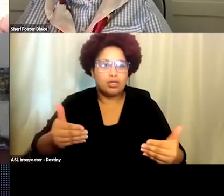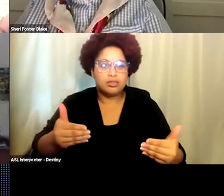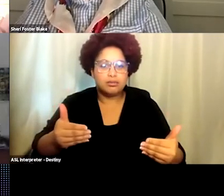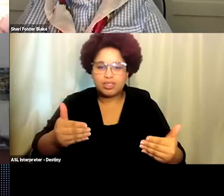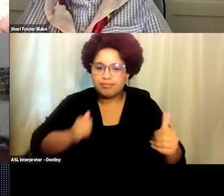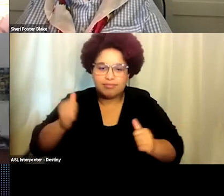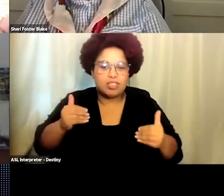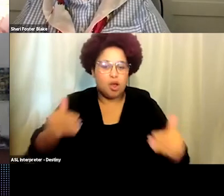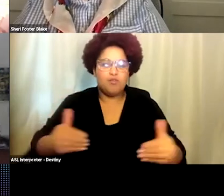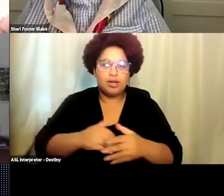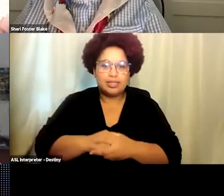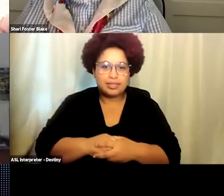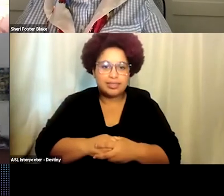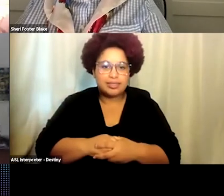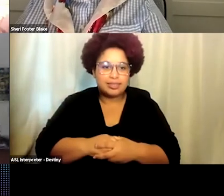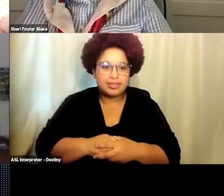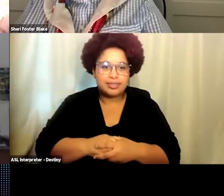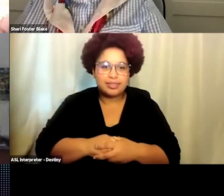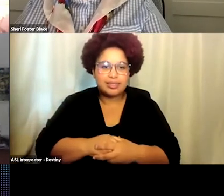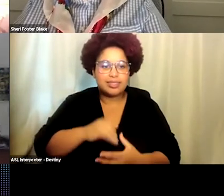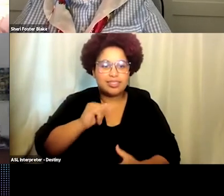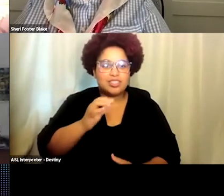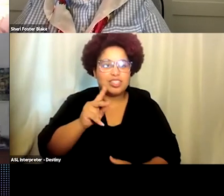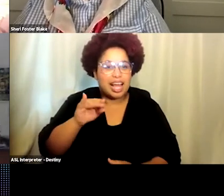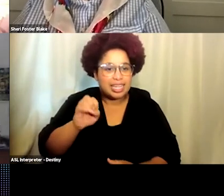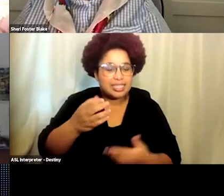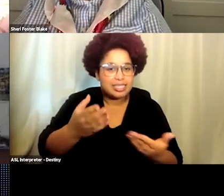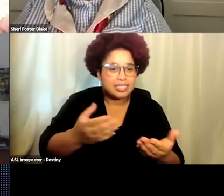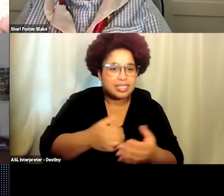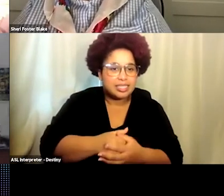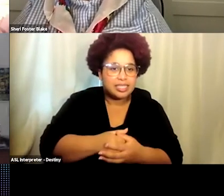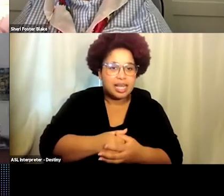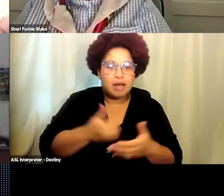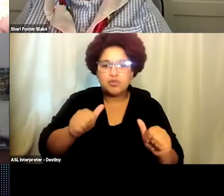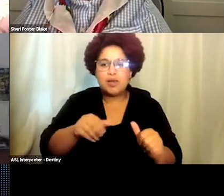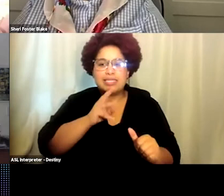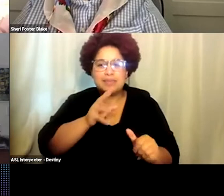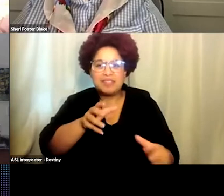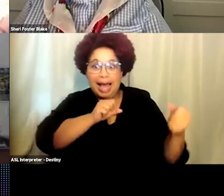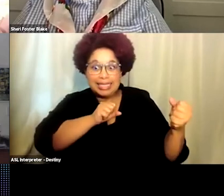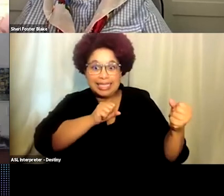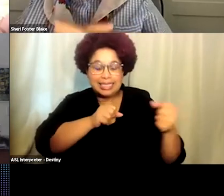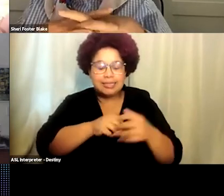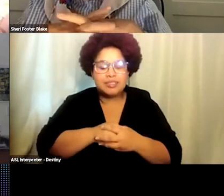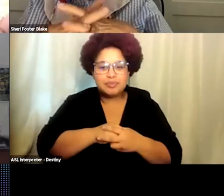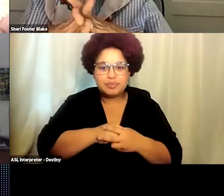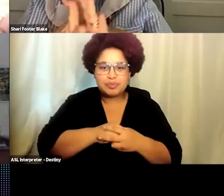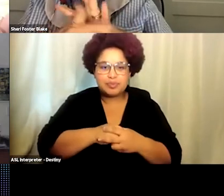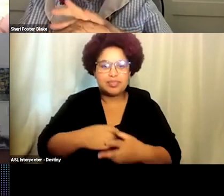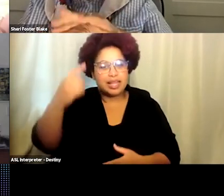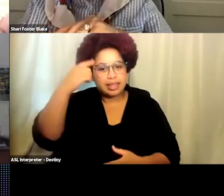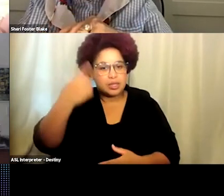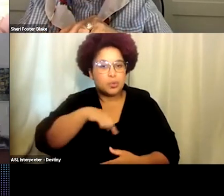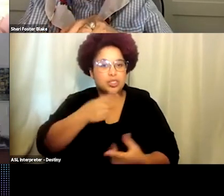for it. Great. Jackie, and did we? I'll just try and talk really fast. I think what